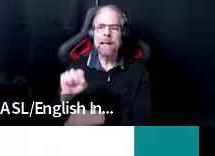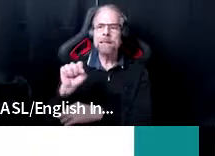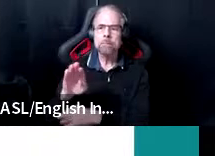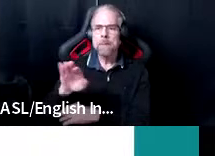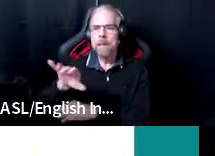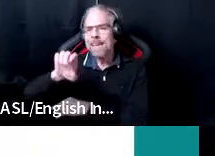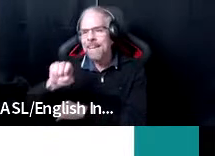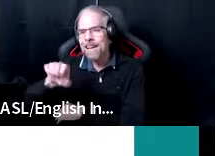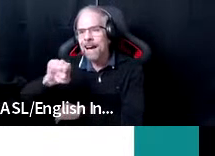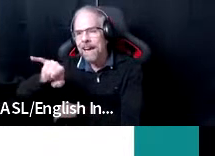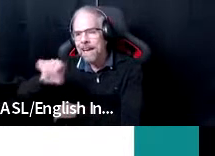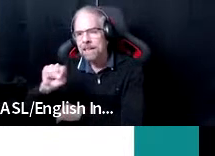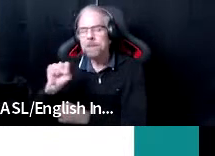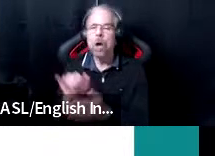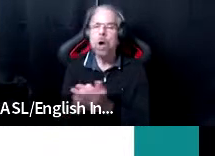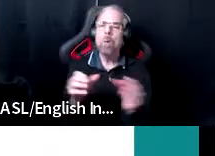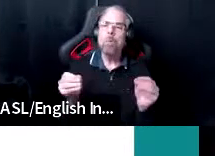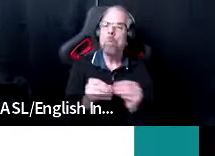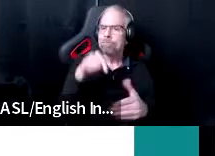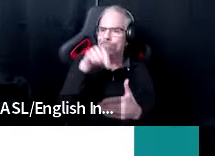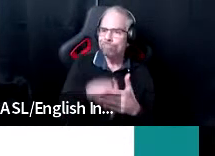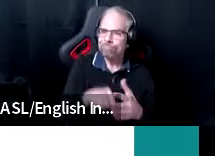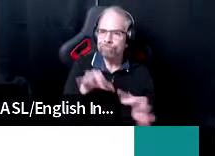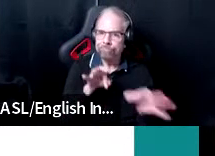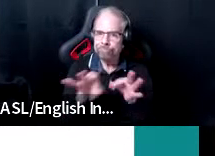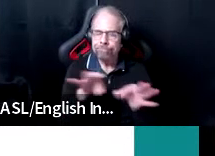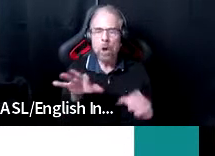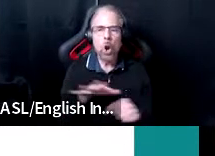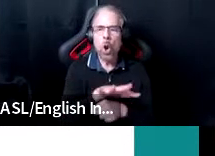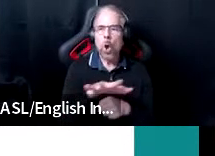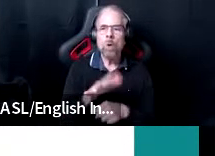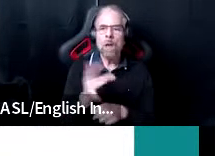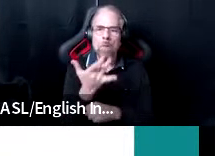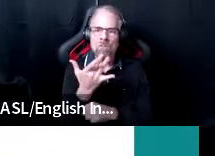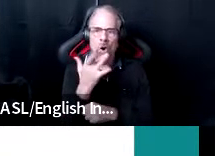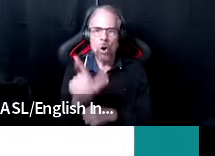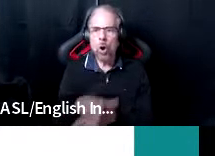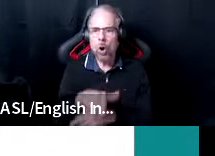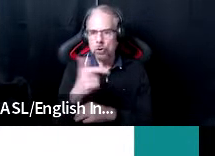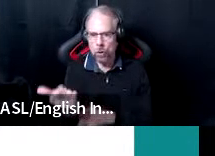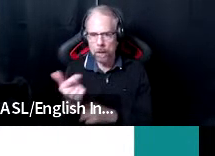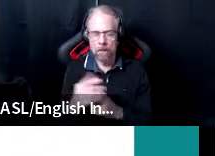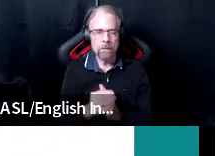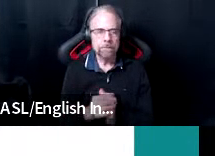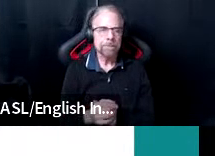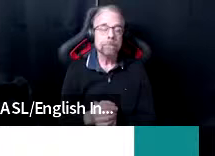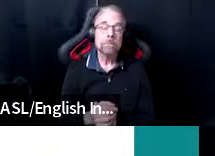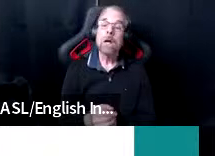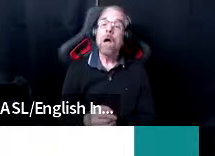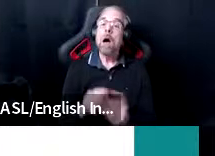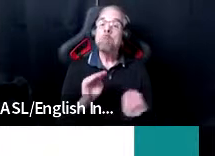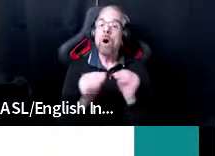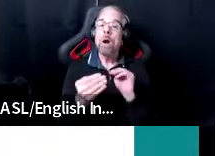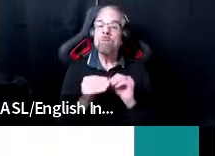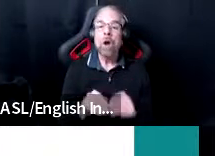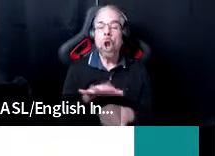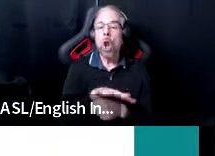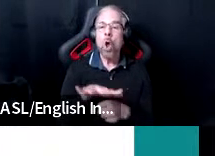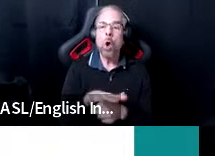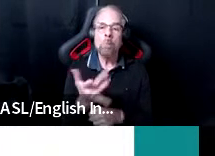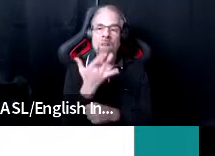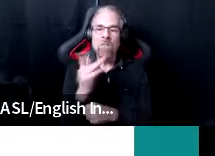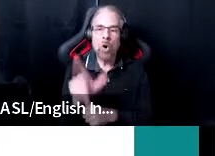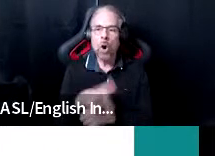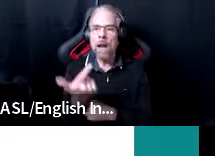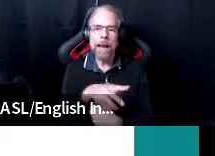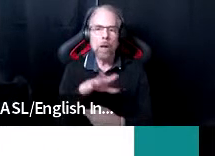more detailed description of the modified locally preferred alternative. The modified locally preferred alternative includes